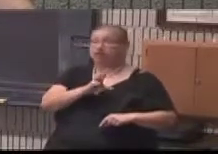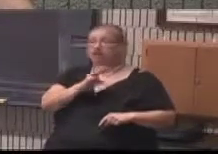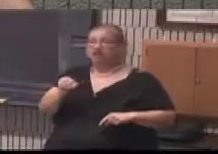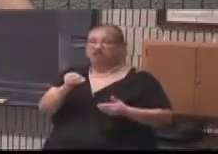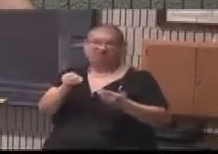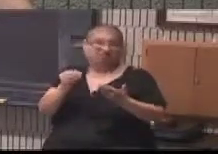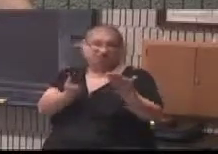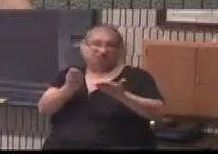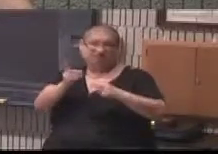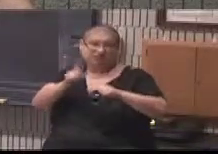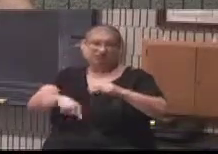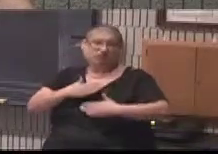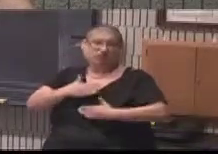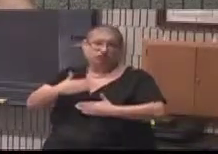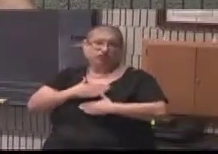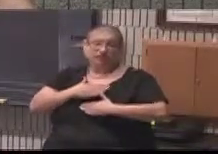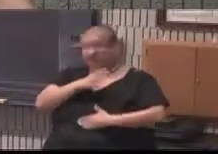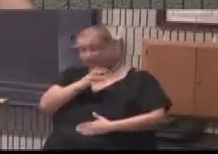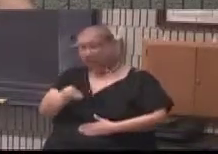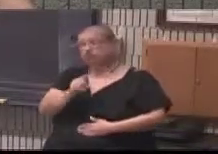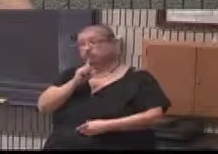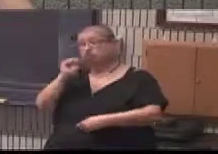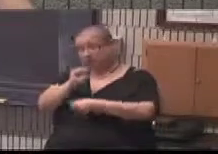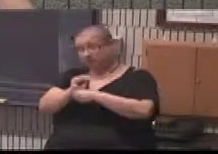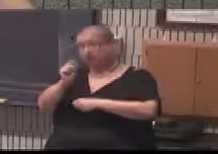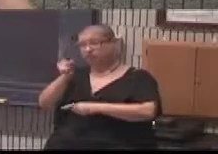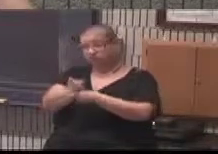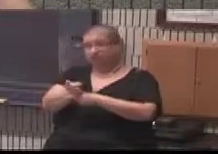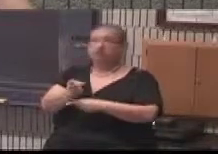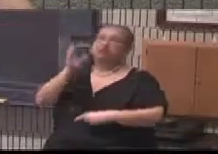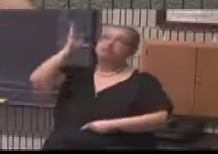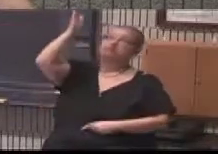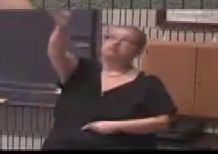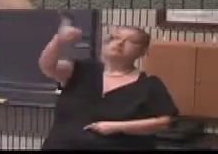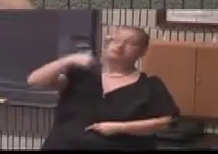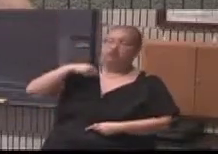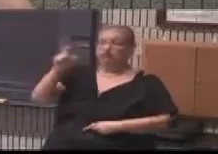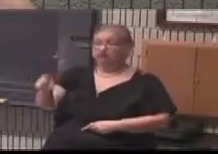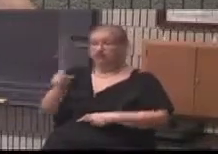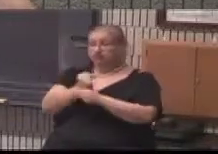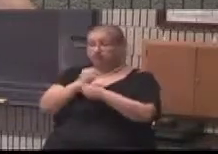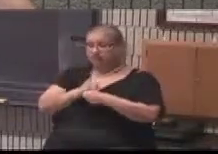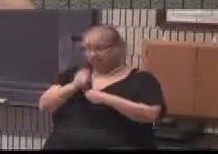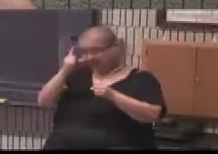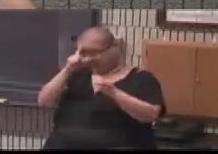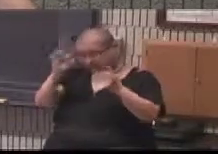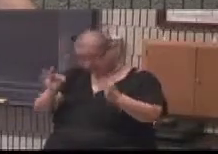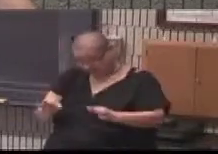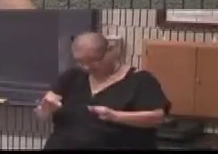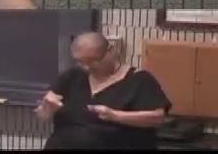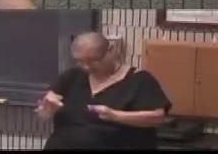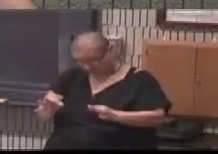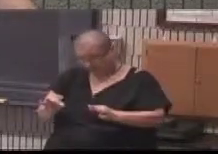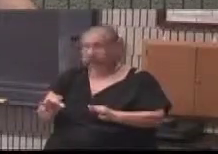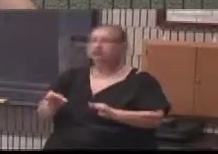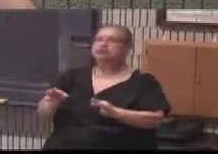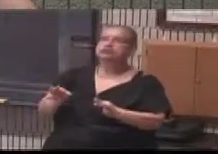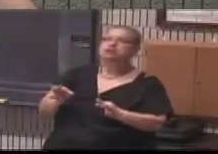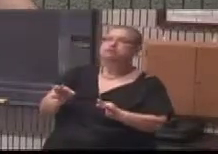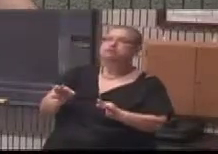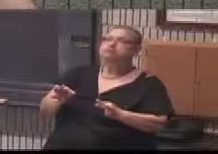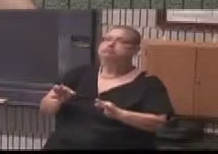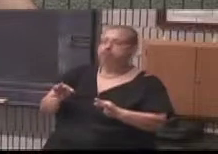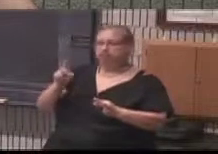And there's going to come a time in my life when I need to make that decision, as Karen mentioned, with the advanced directives,